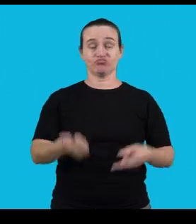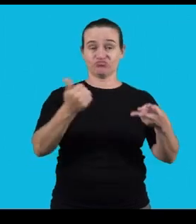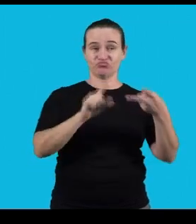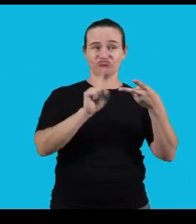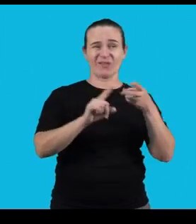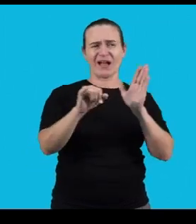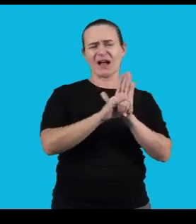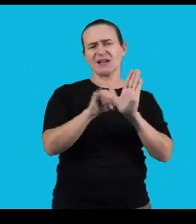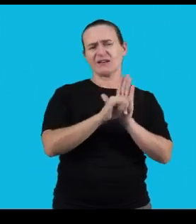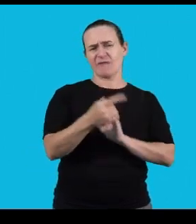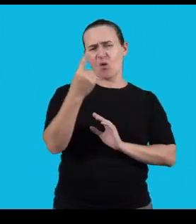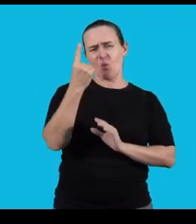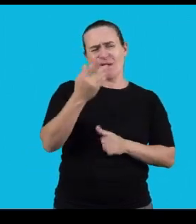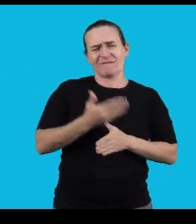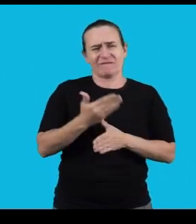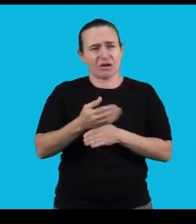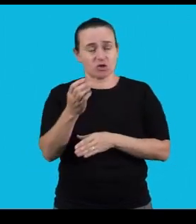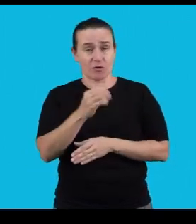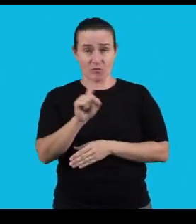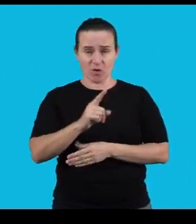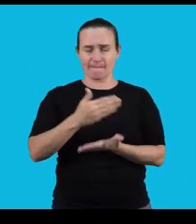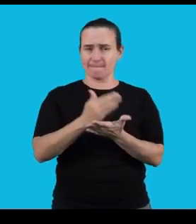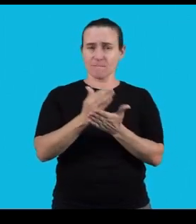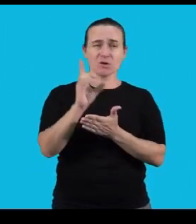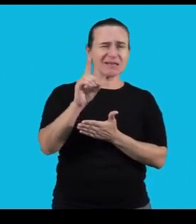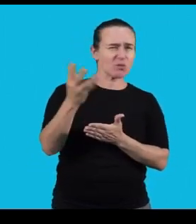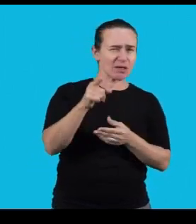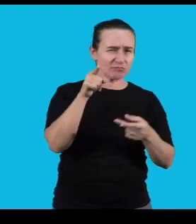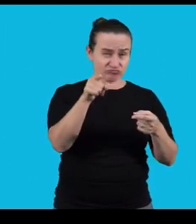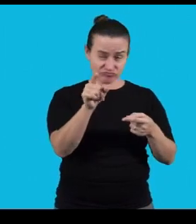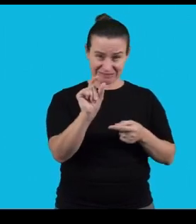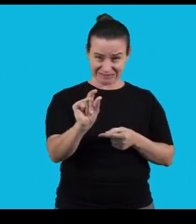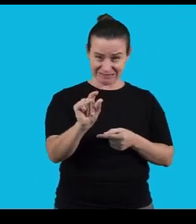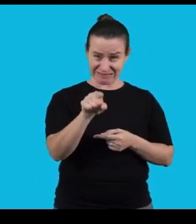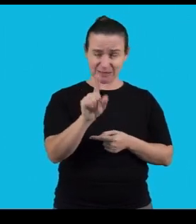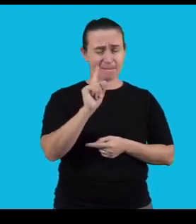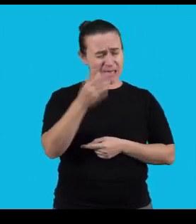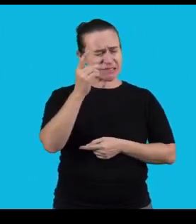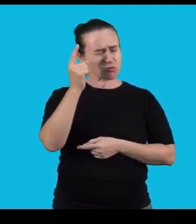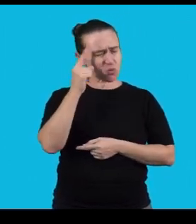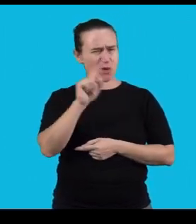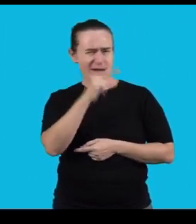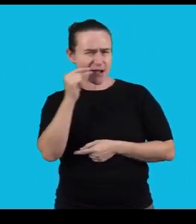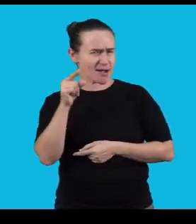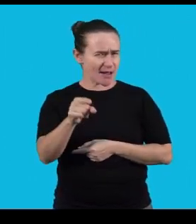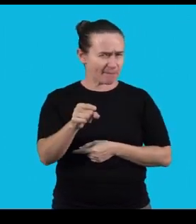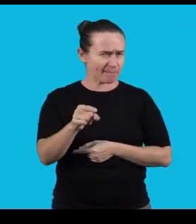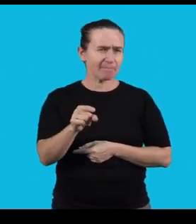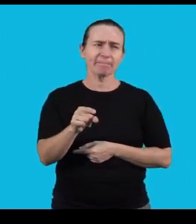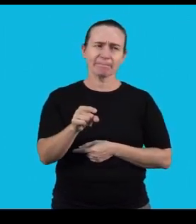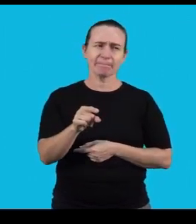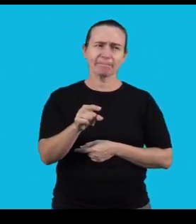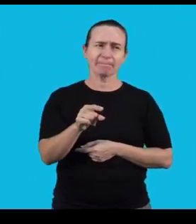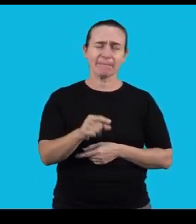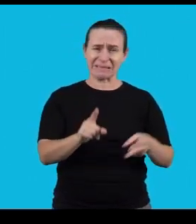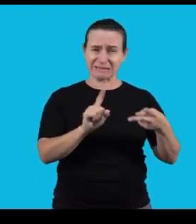part D. So part D, this is part D, and part D, you must know the name before you give us the function. Part